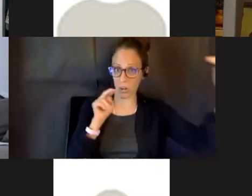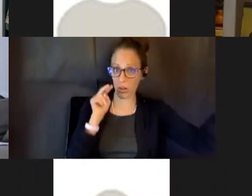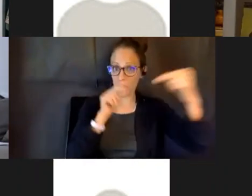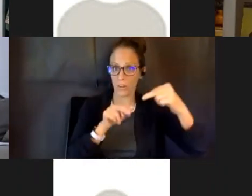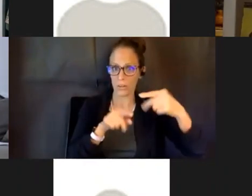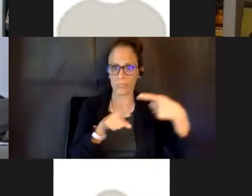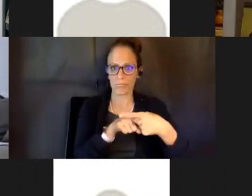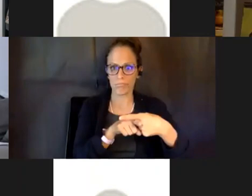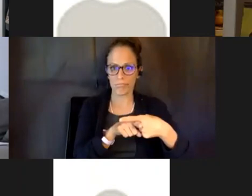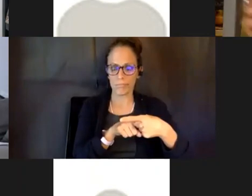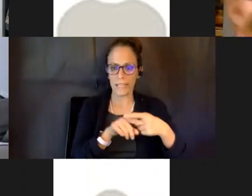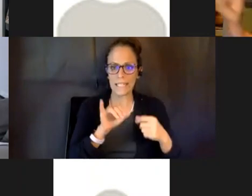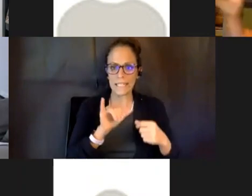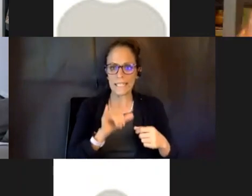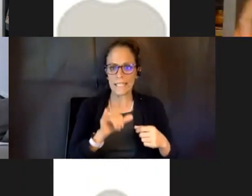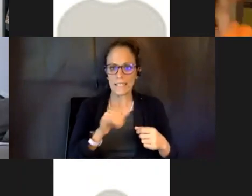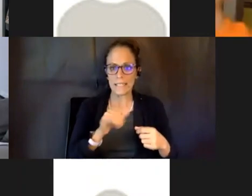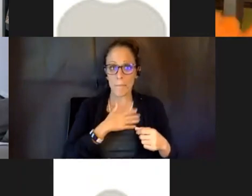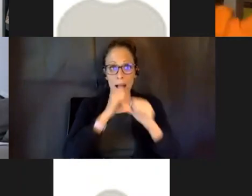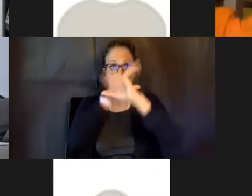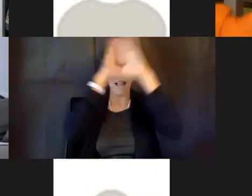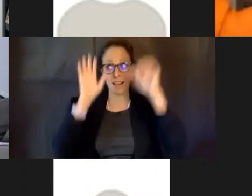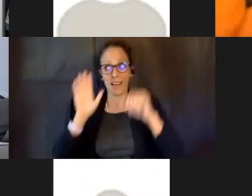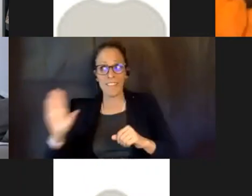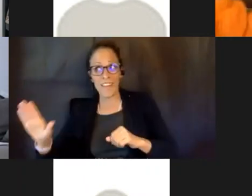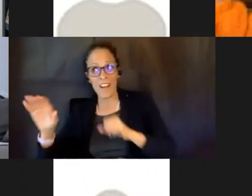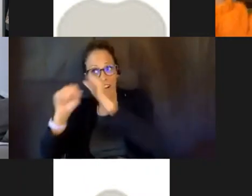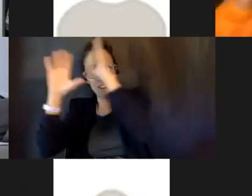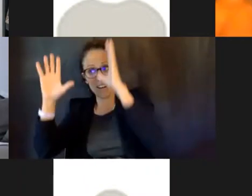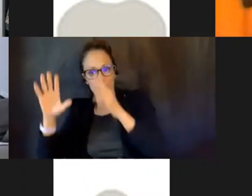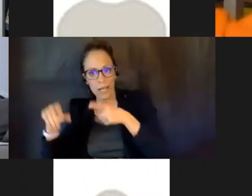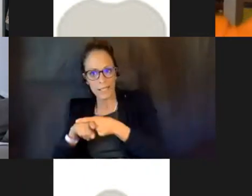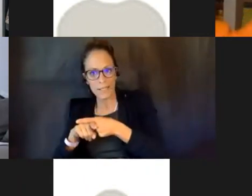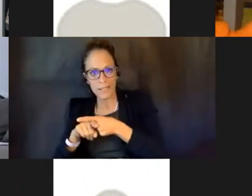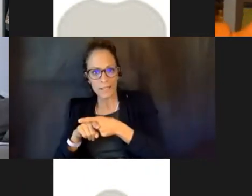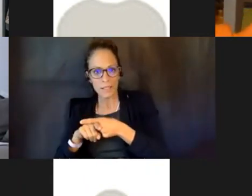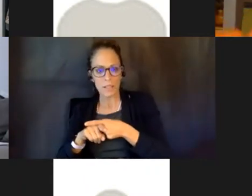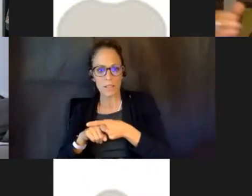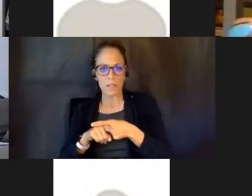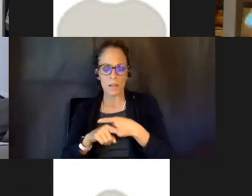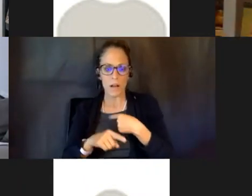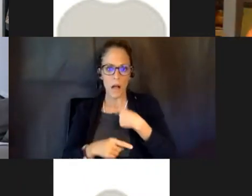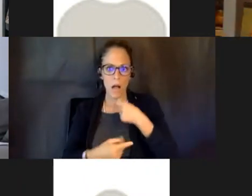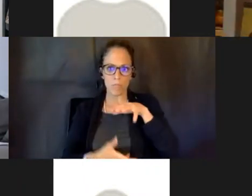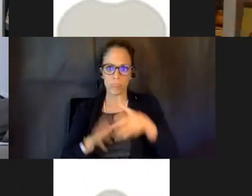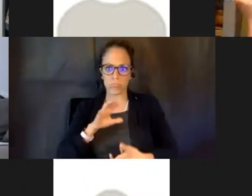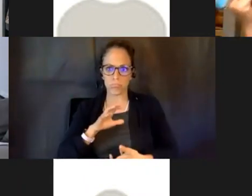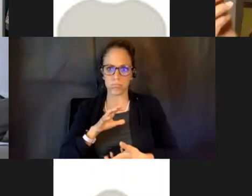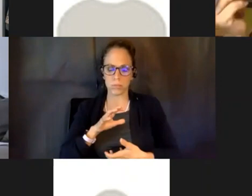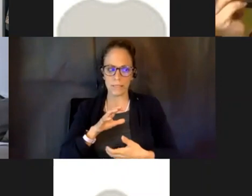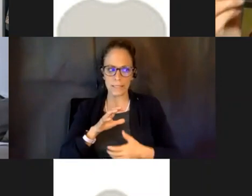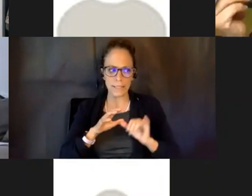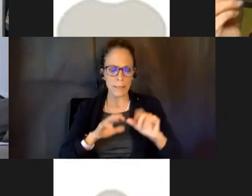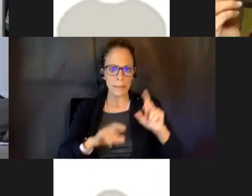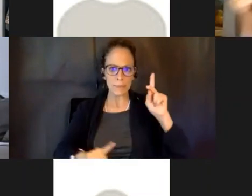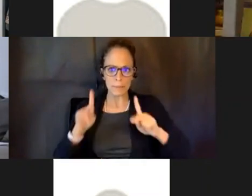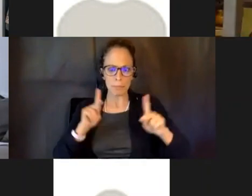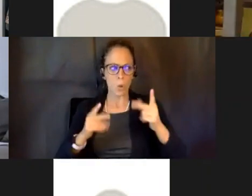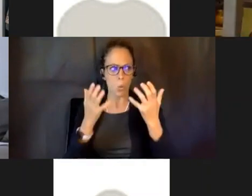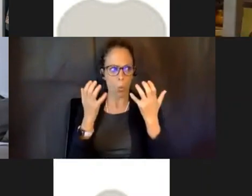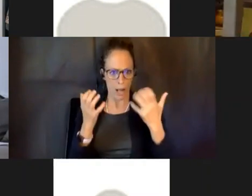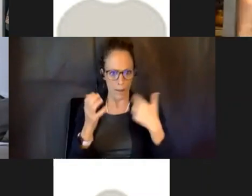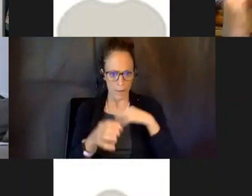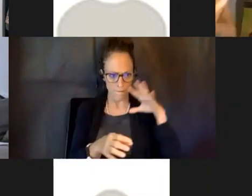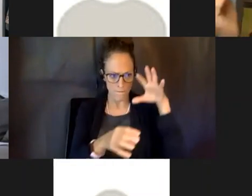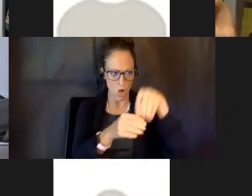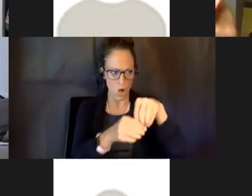there supporting me, and I kept getting all this out from outside, the people wanted me. And so one of the things that I learned is,